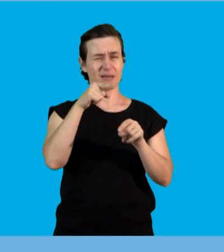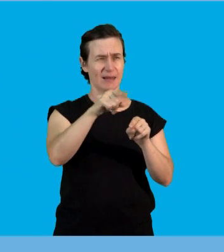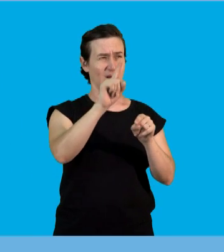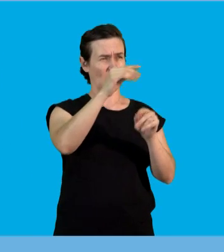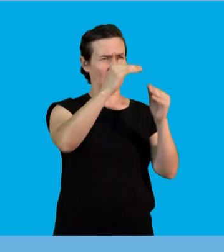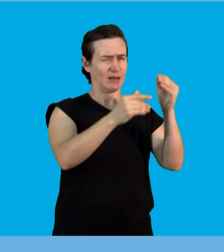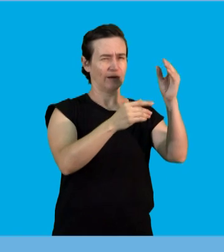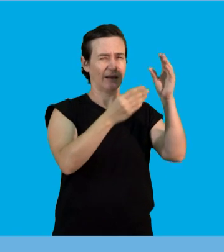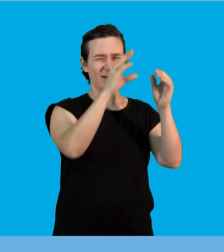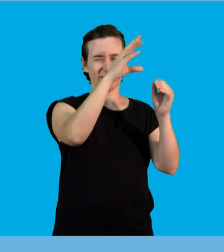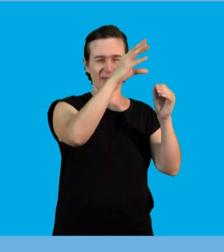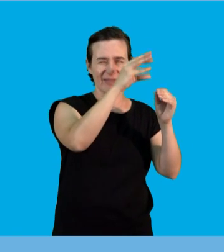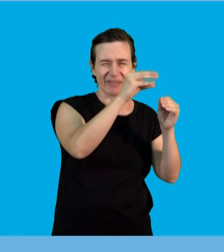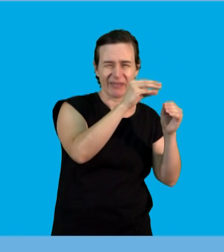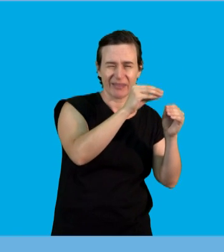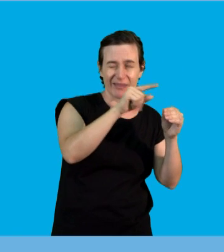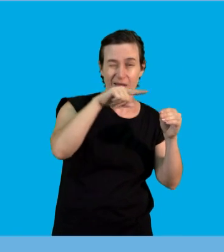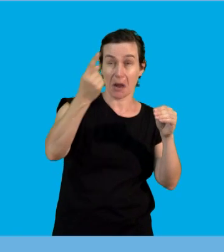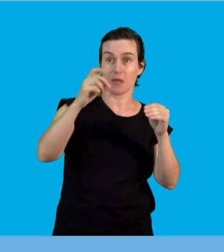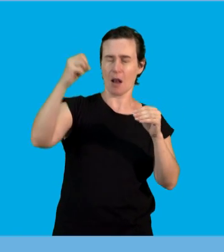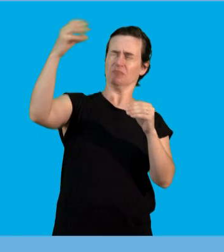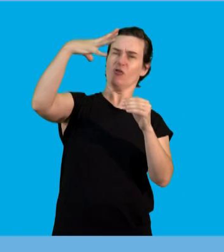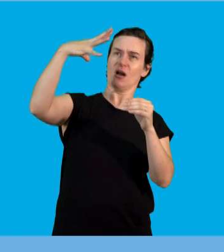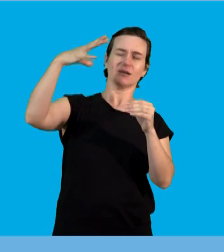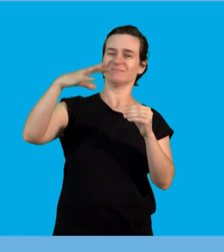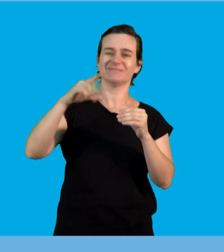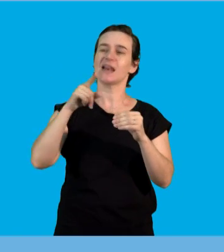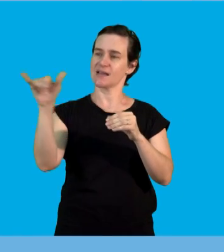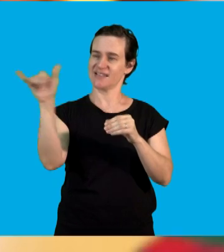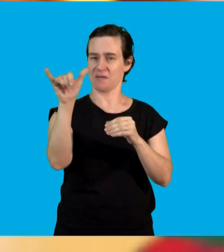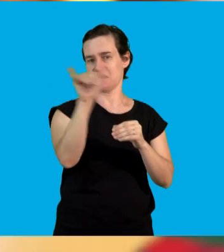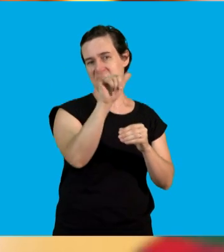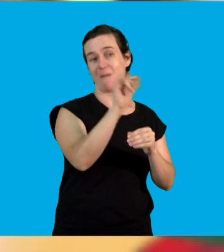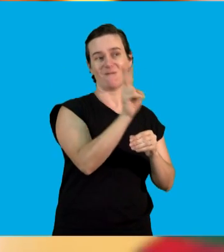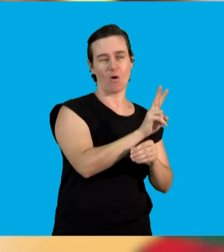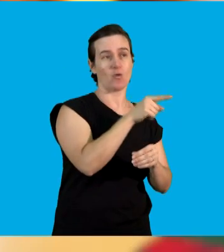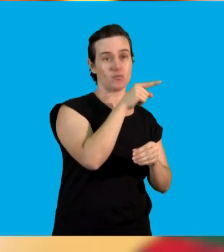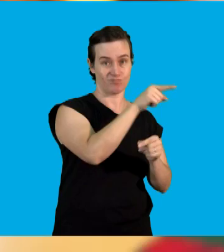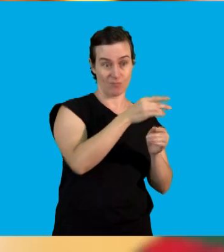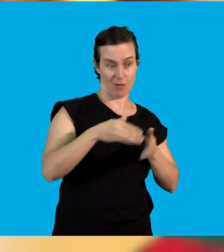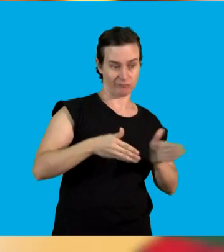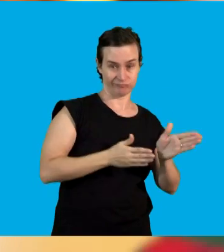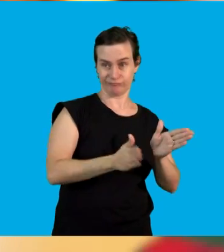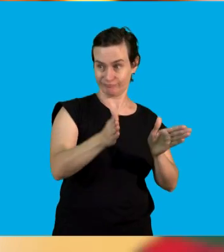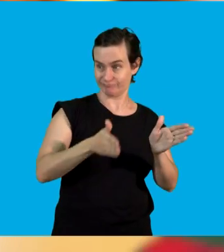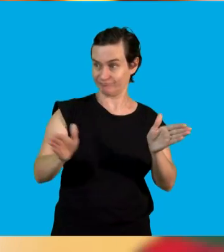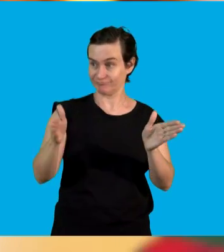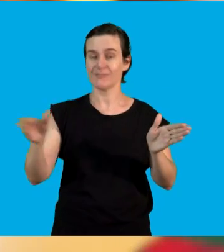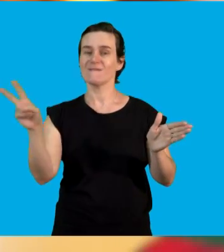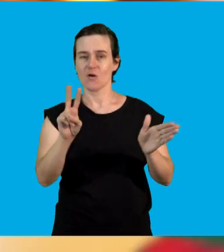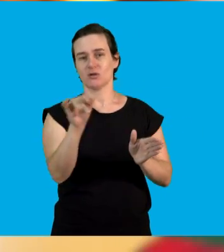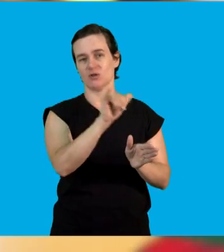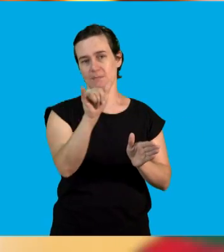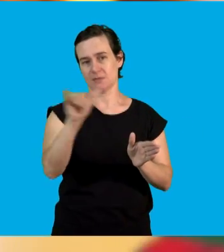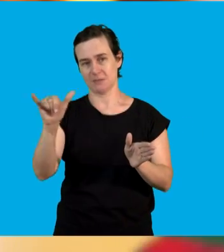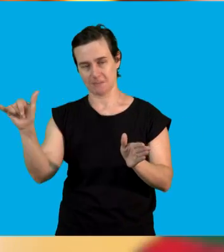not change as the light bulbs are switched on and off. Now remember, we are saying this. These light bulbs are used as resistors. Now, if we